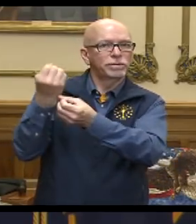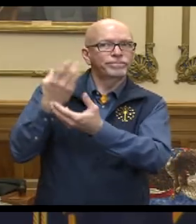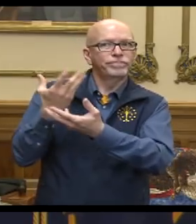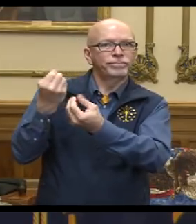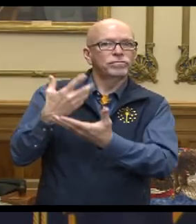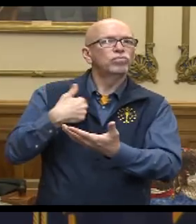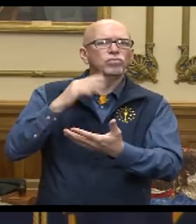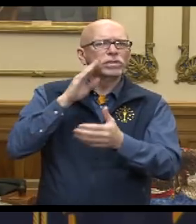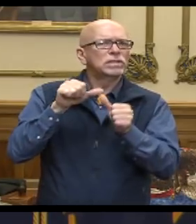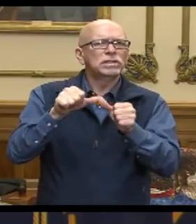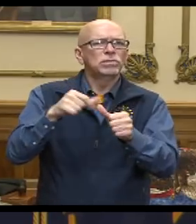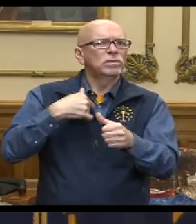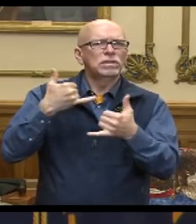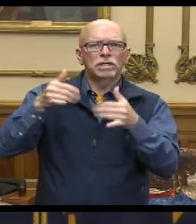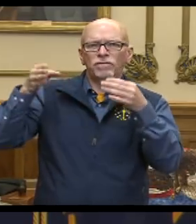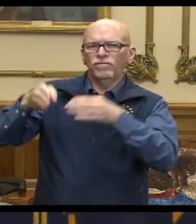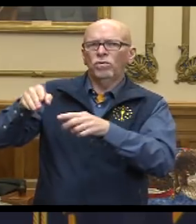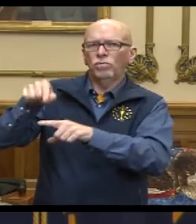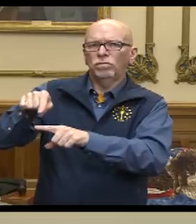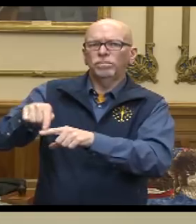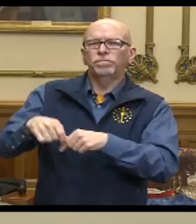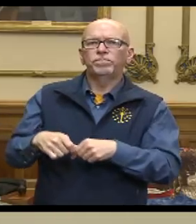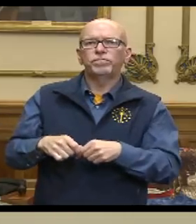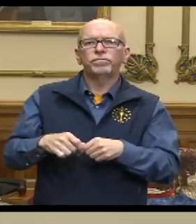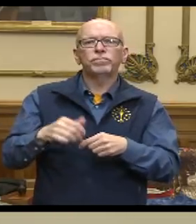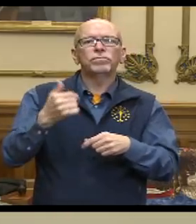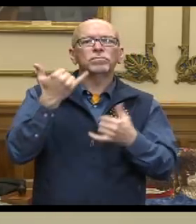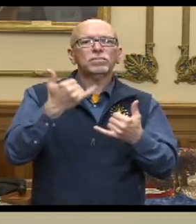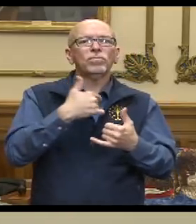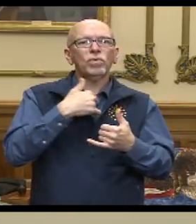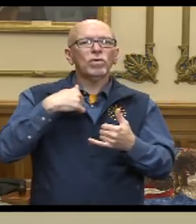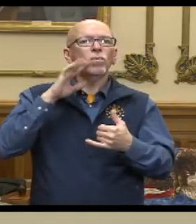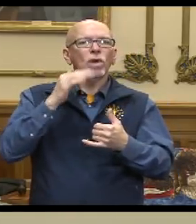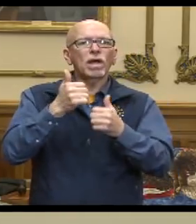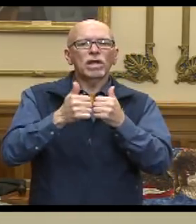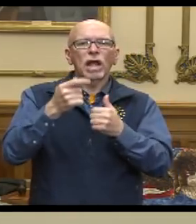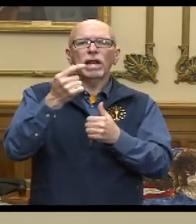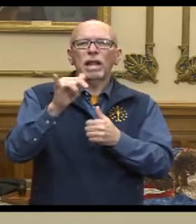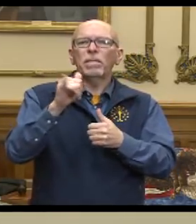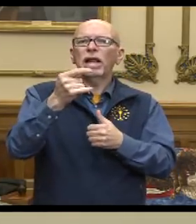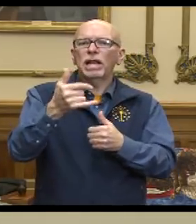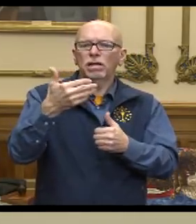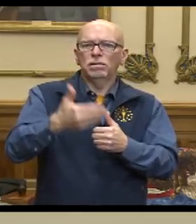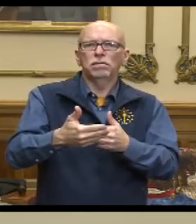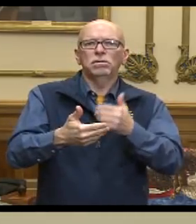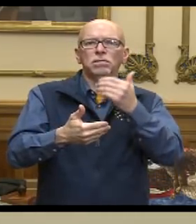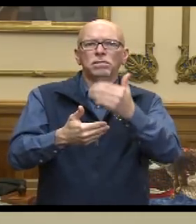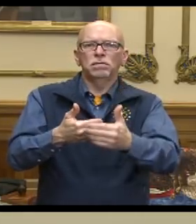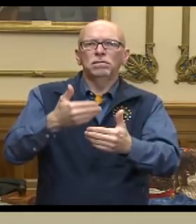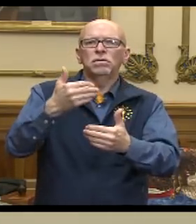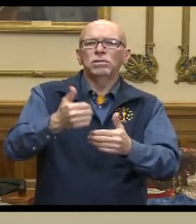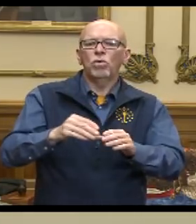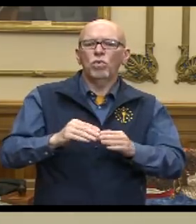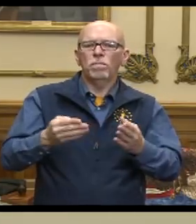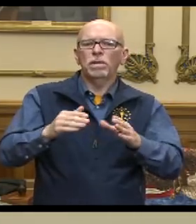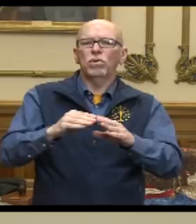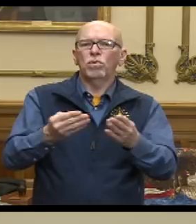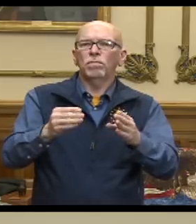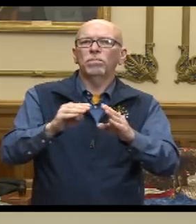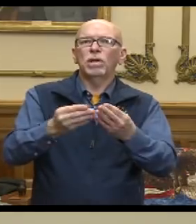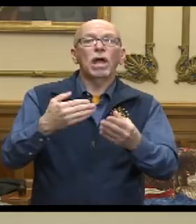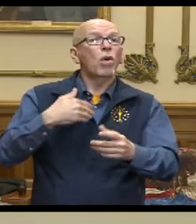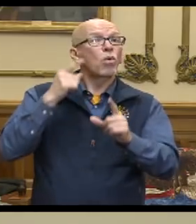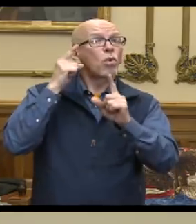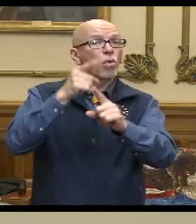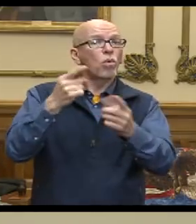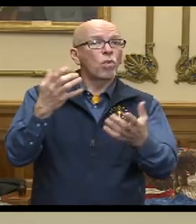continue to be our practice as we consider a sector by sector reset with the goal of getting